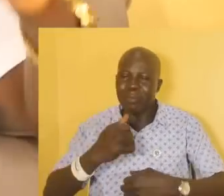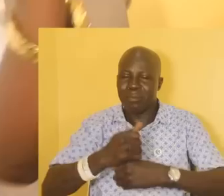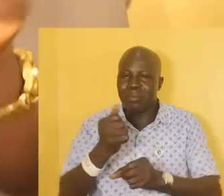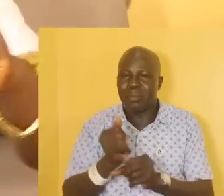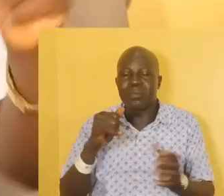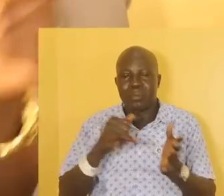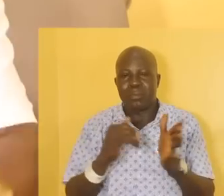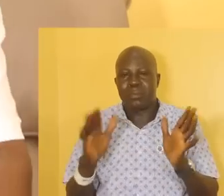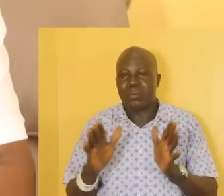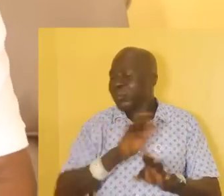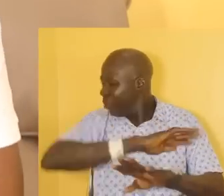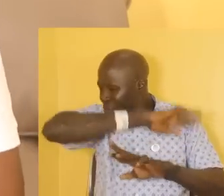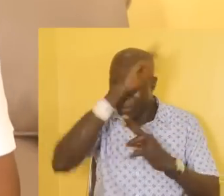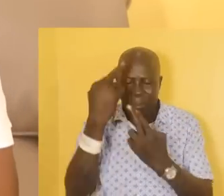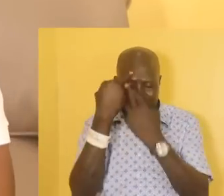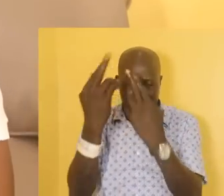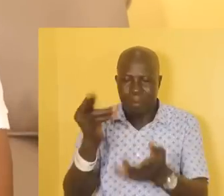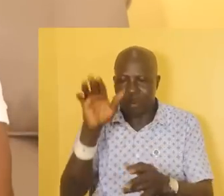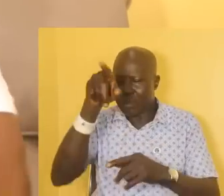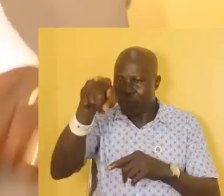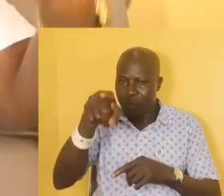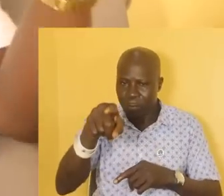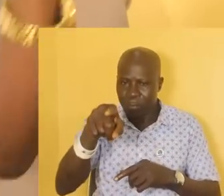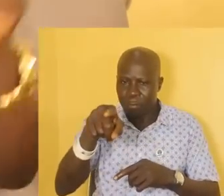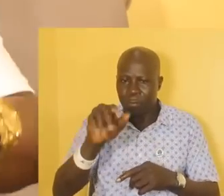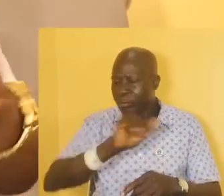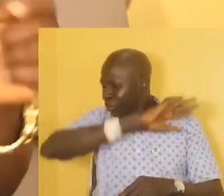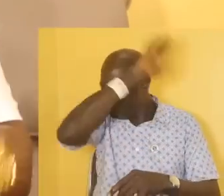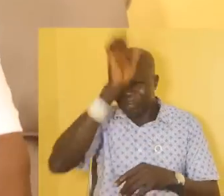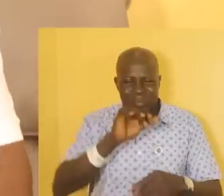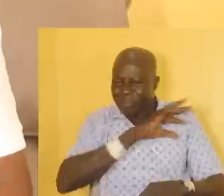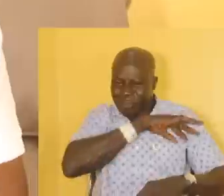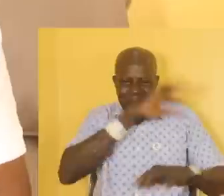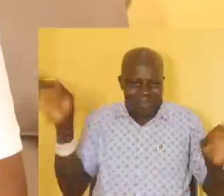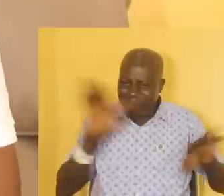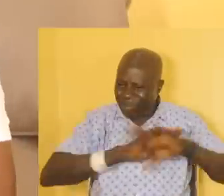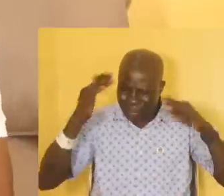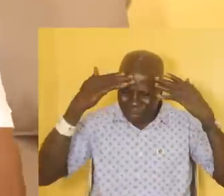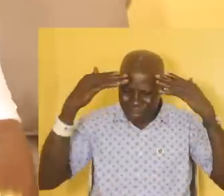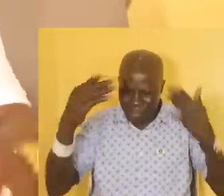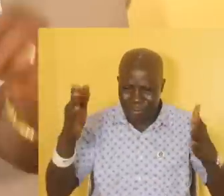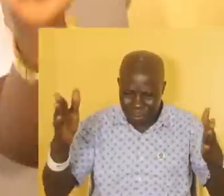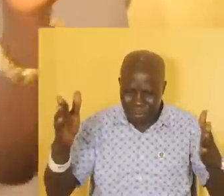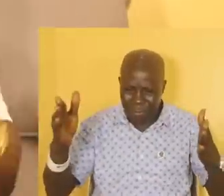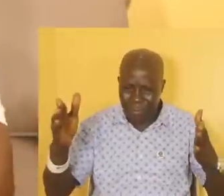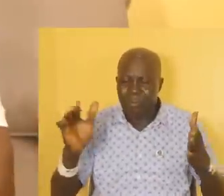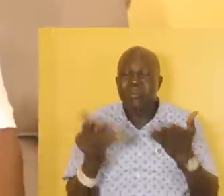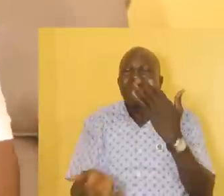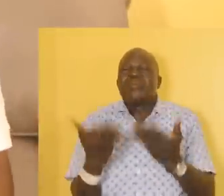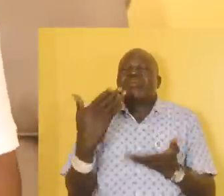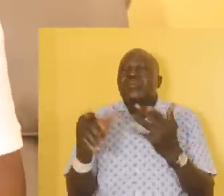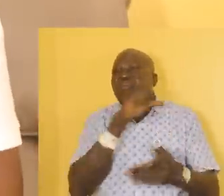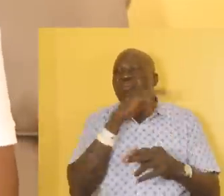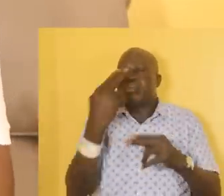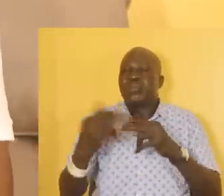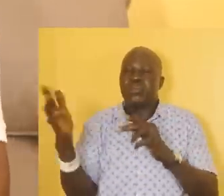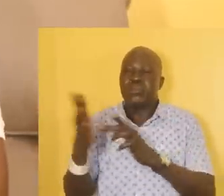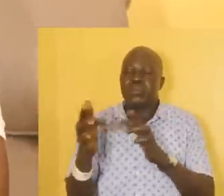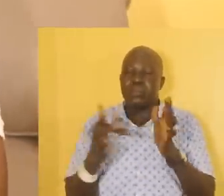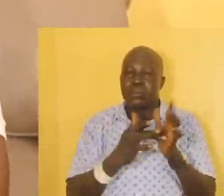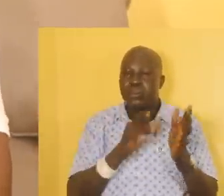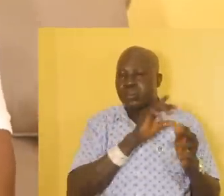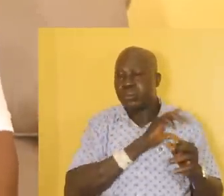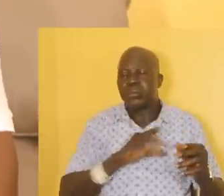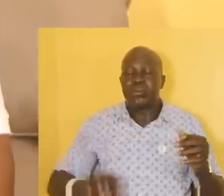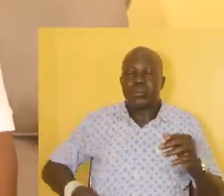cannot be not to recognize that you will not be recognized, that they will not value you at all. In the name of Jesus, Lord